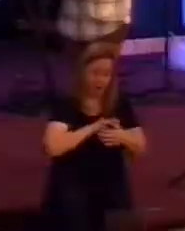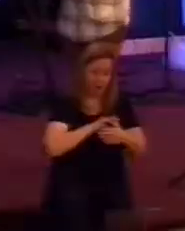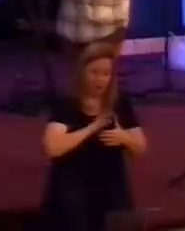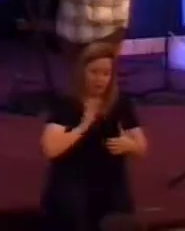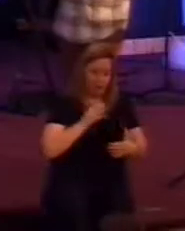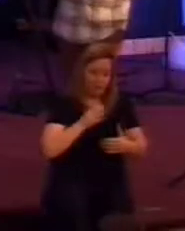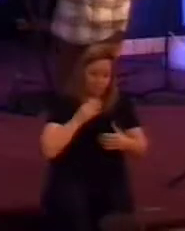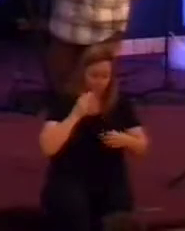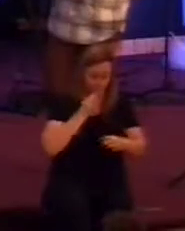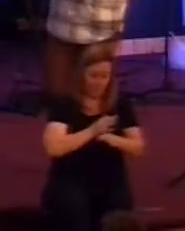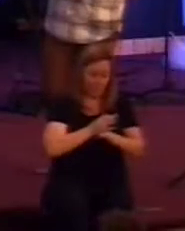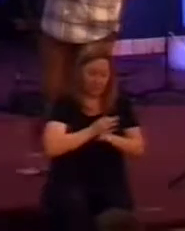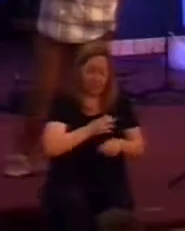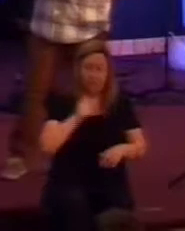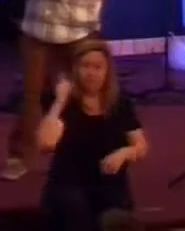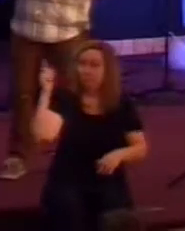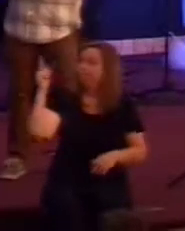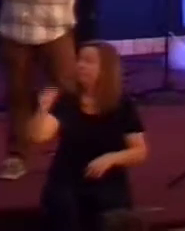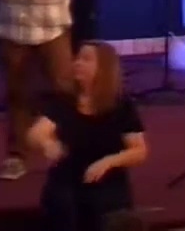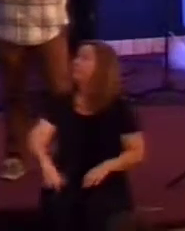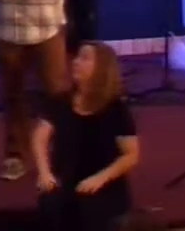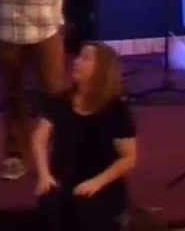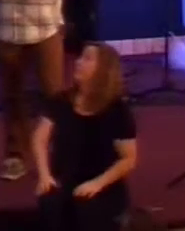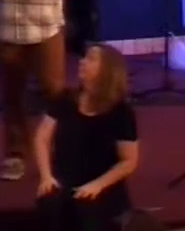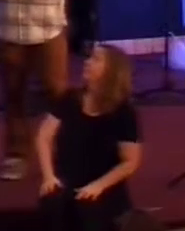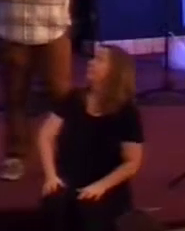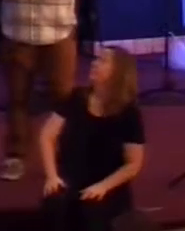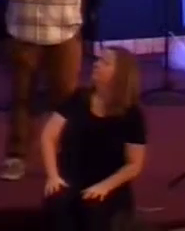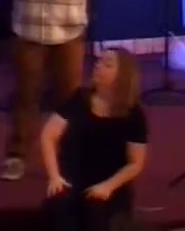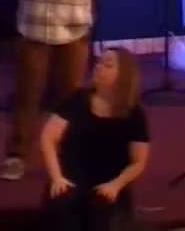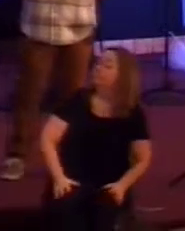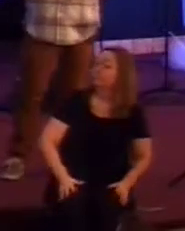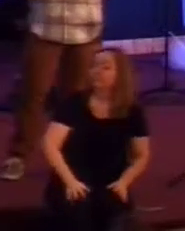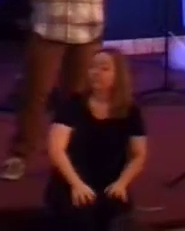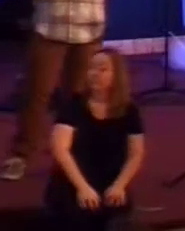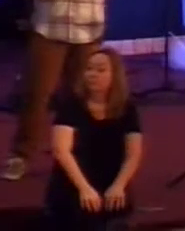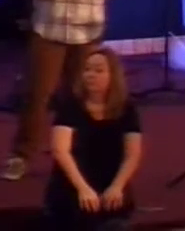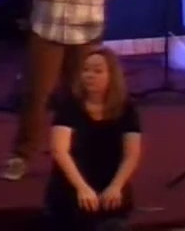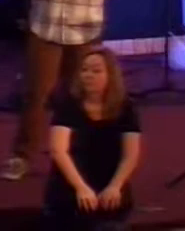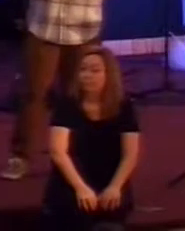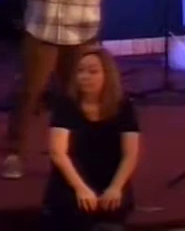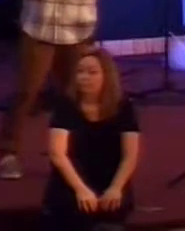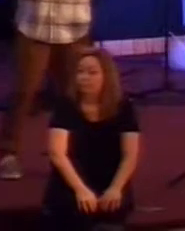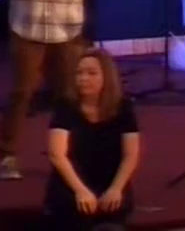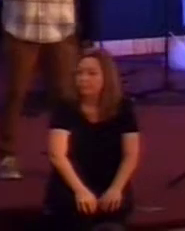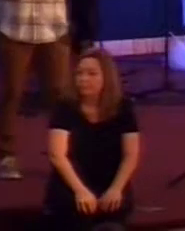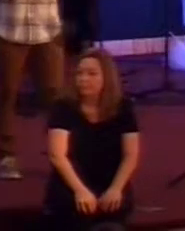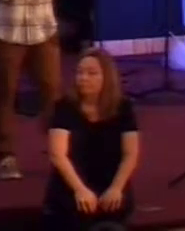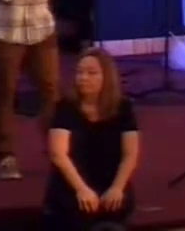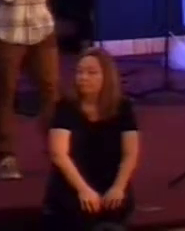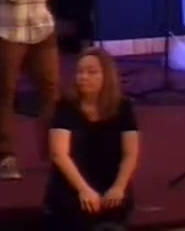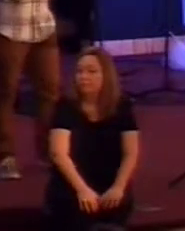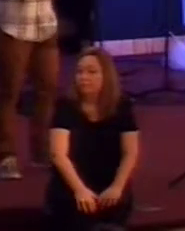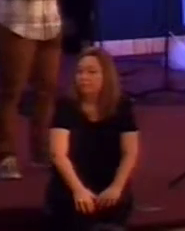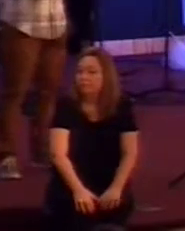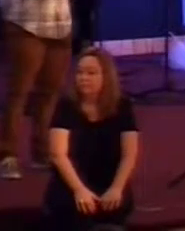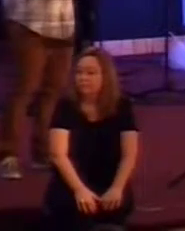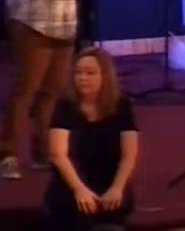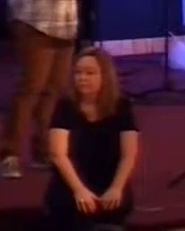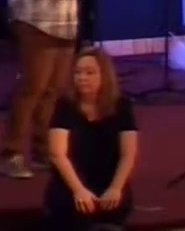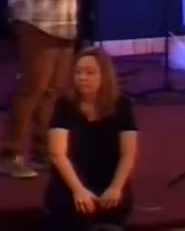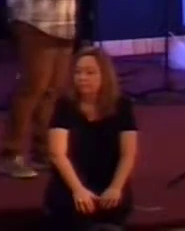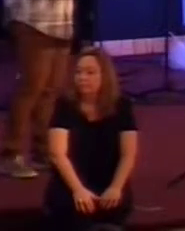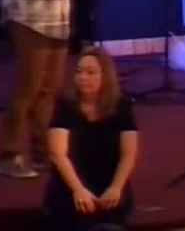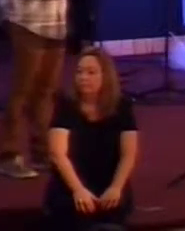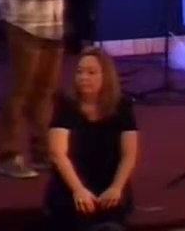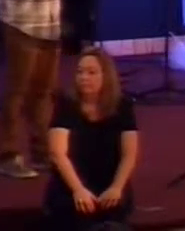of Romans 4. Now, not for his sake only was it written that it was credited to him, but also for our sake, to whom